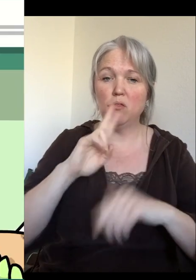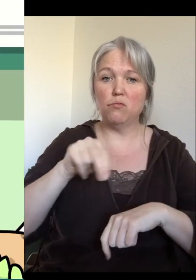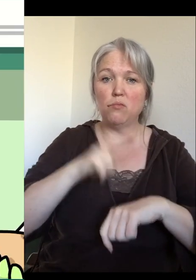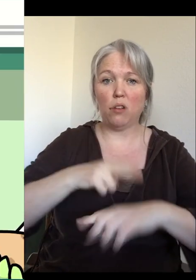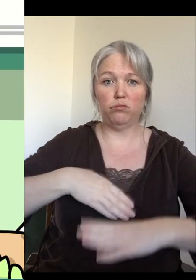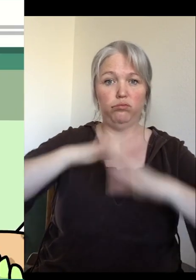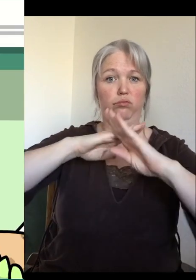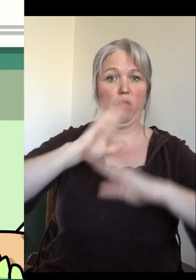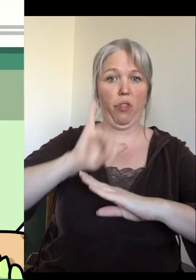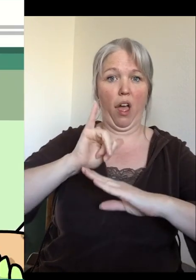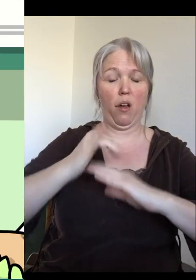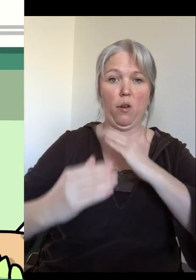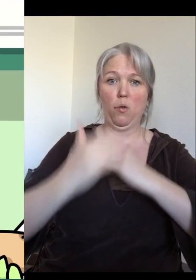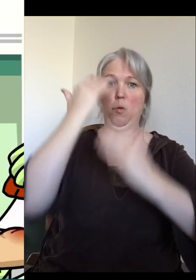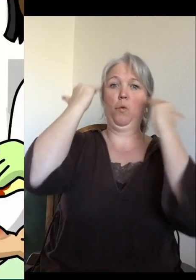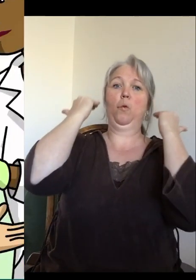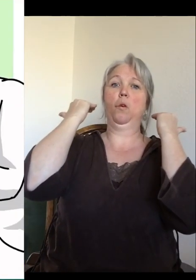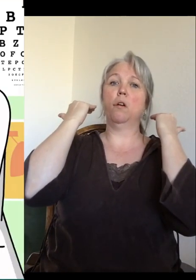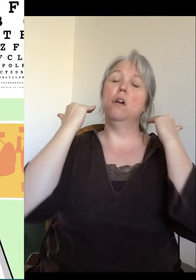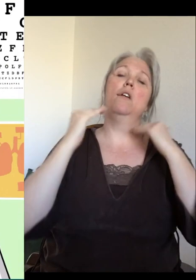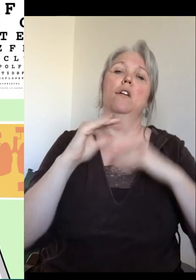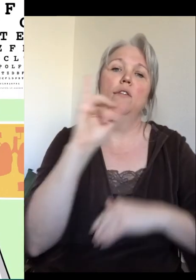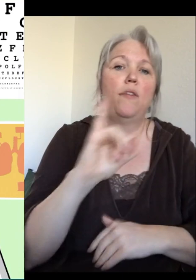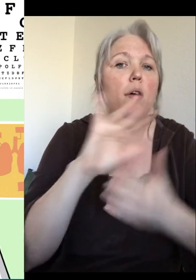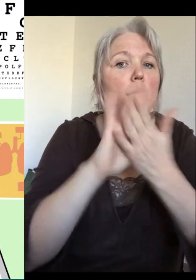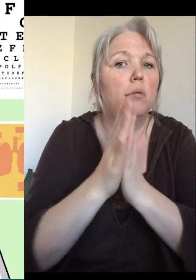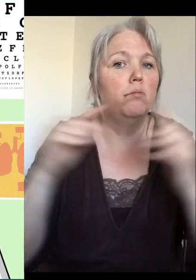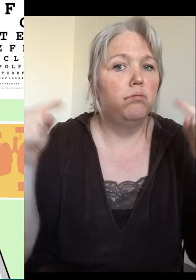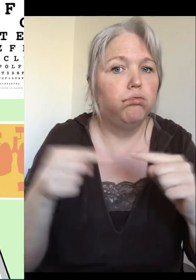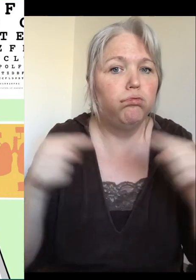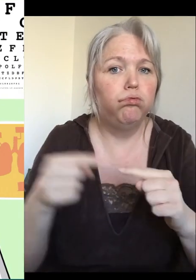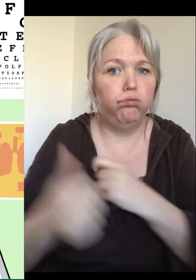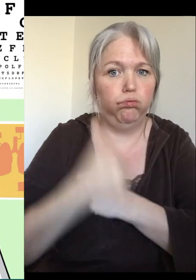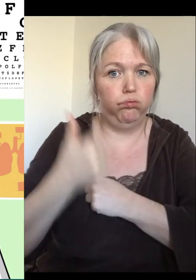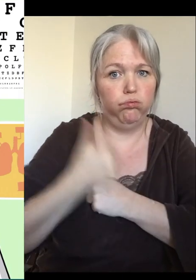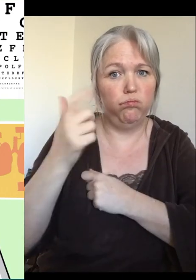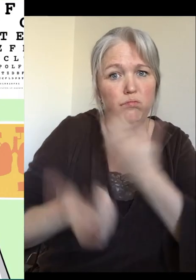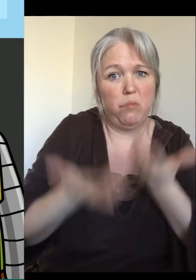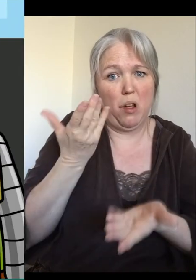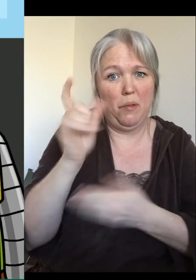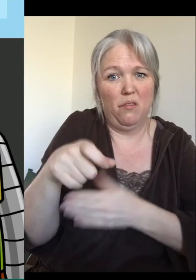Infections can be painful and dangerous. Plus, you may need medicine to get rid of them.